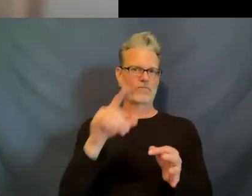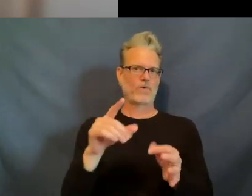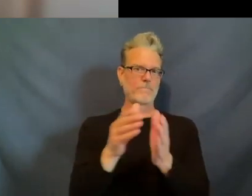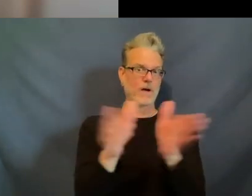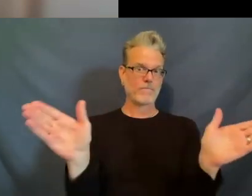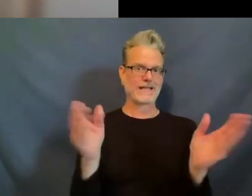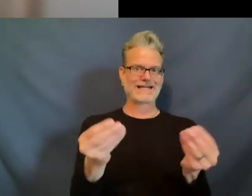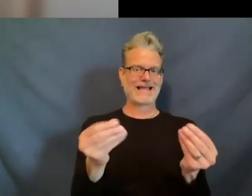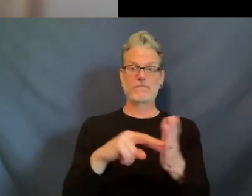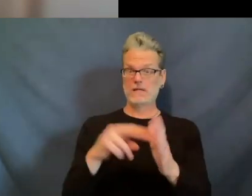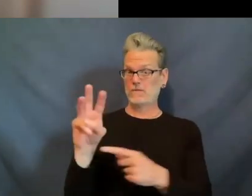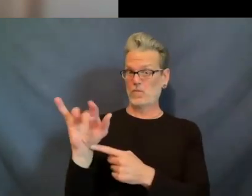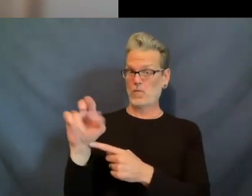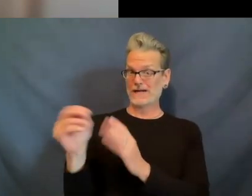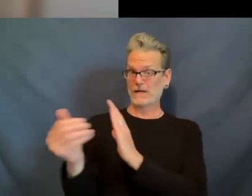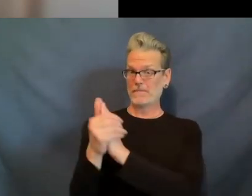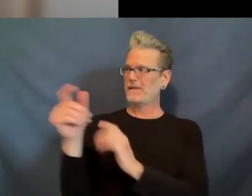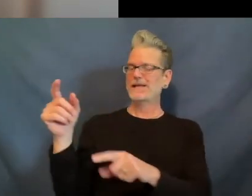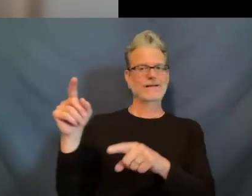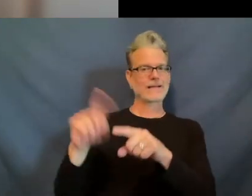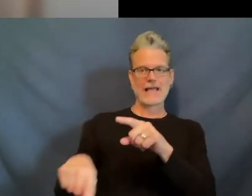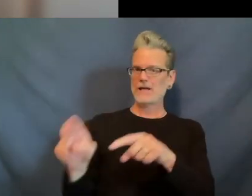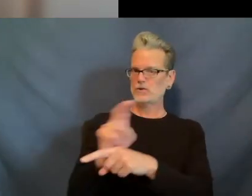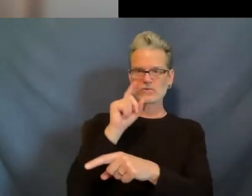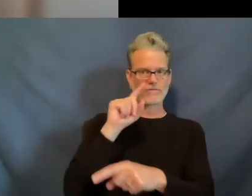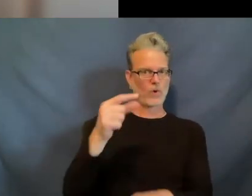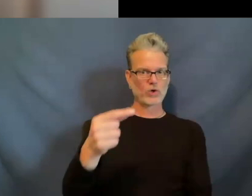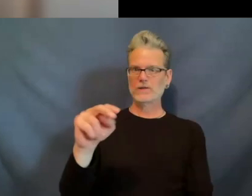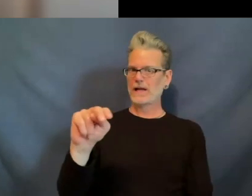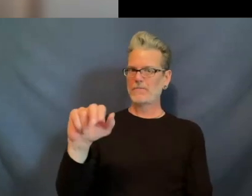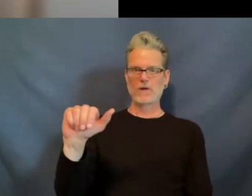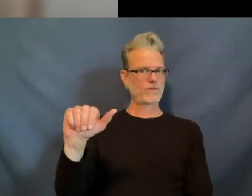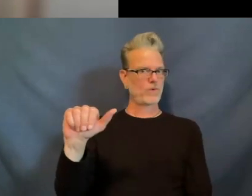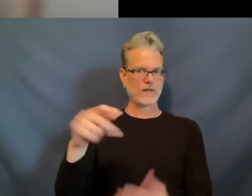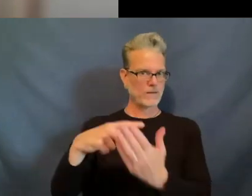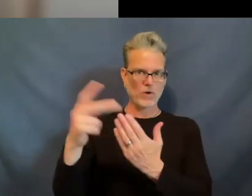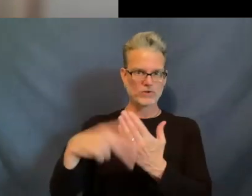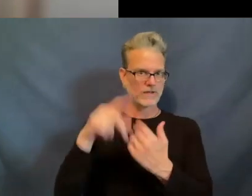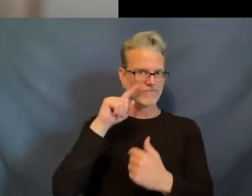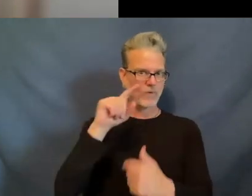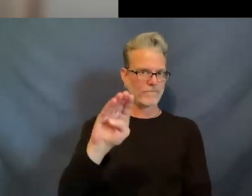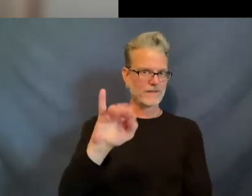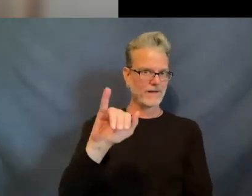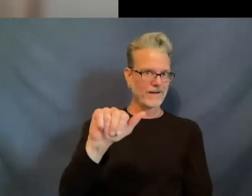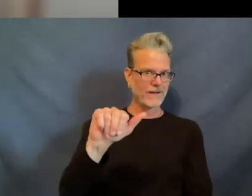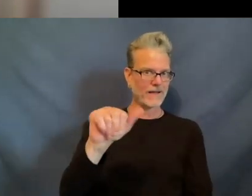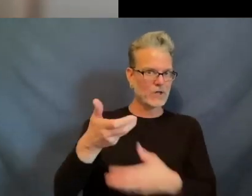the Wyden Amendment cannot be used for Good Neighbor Authority projects on BIA trust land.